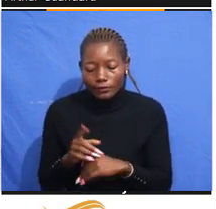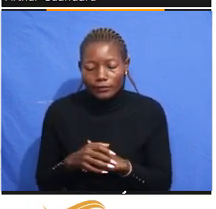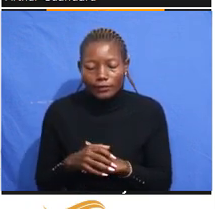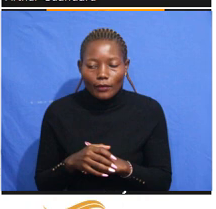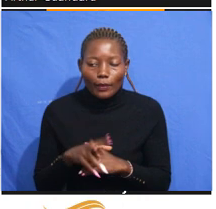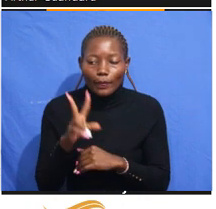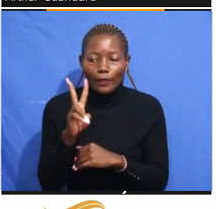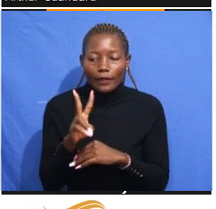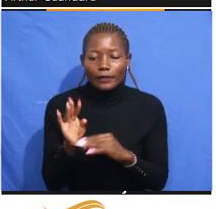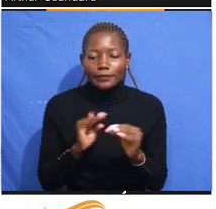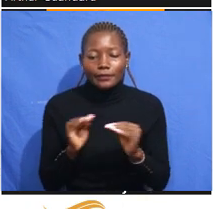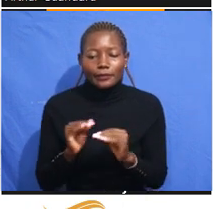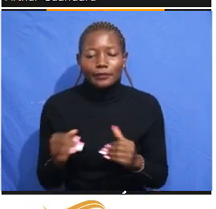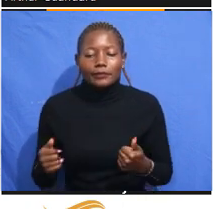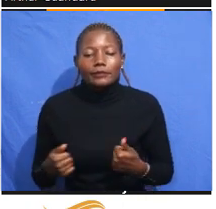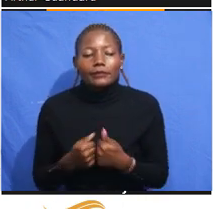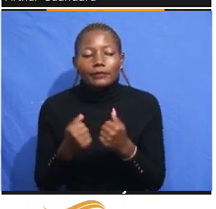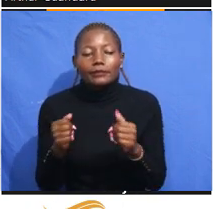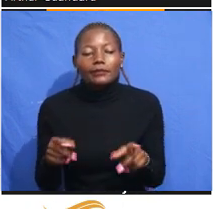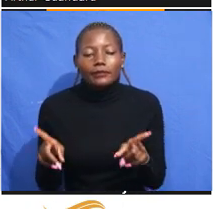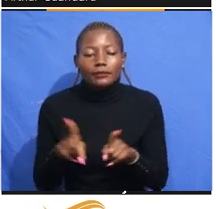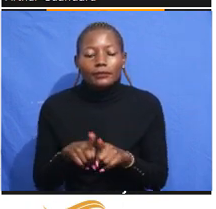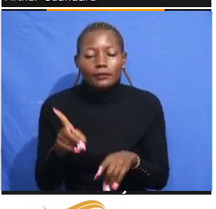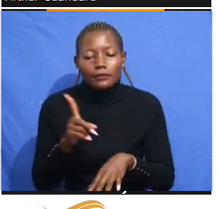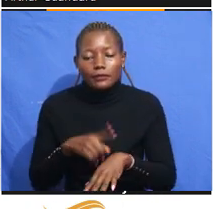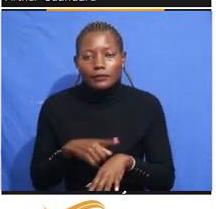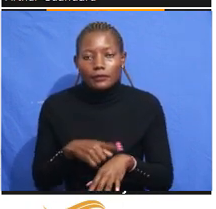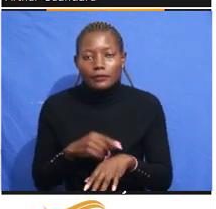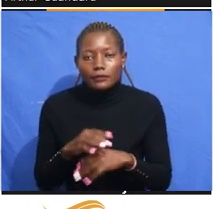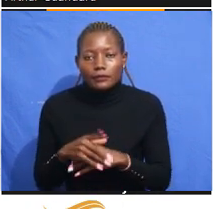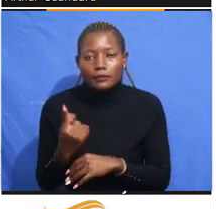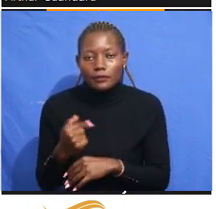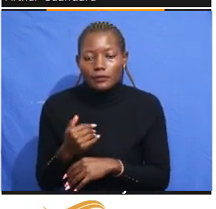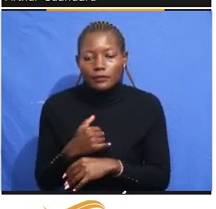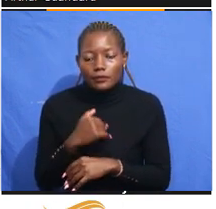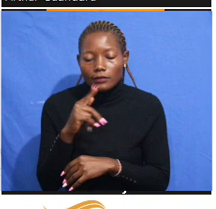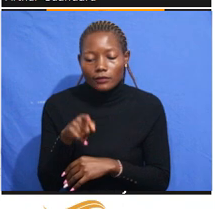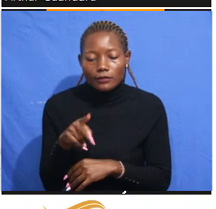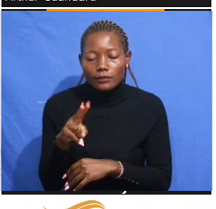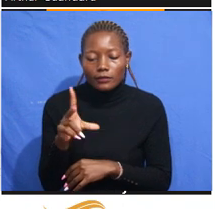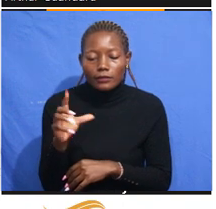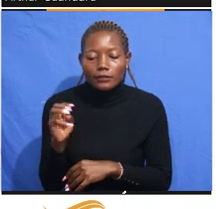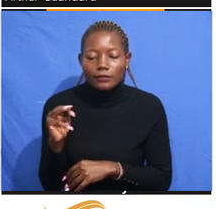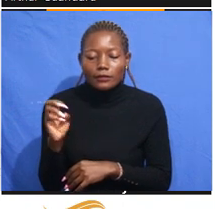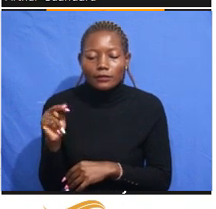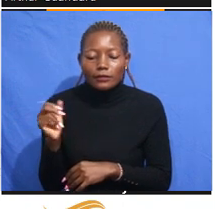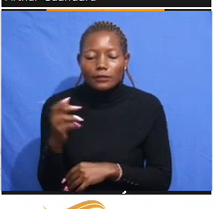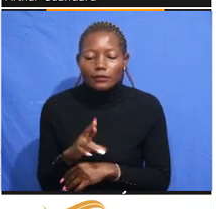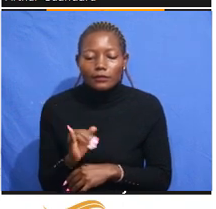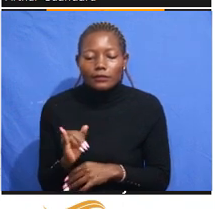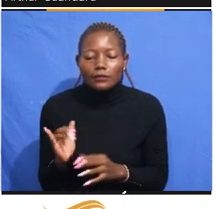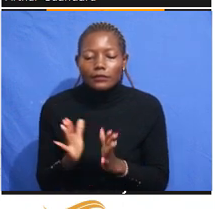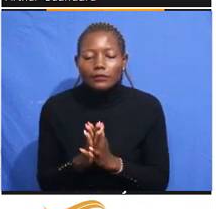2 circulations are happening at the same time. Yeah, the pulmonary circulation is happening, and the